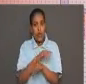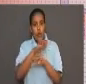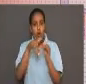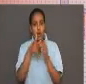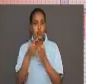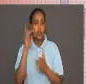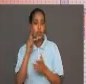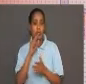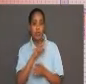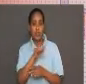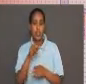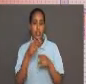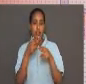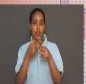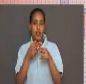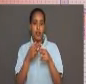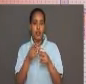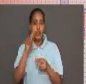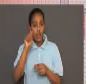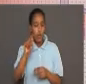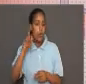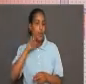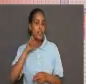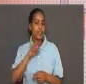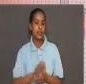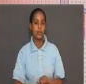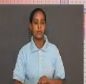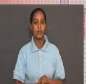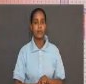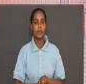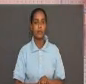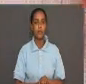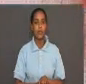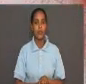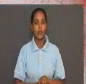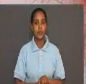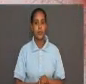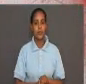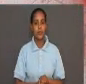of the polymers they named were thermoplastics.